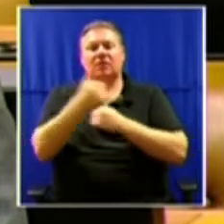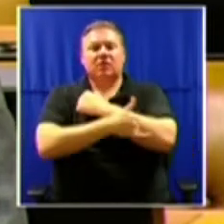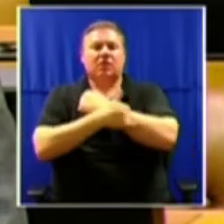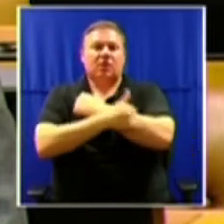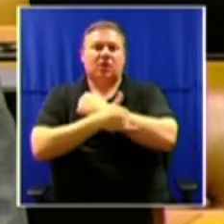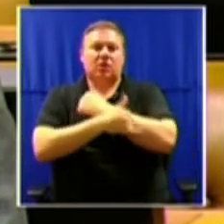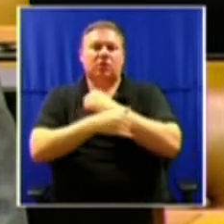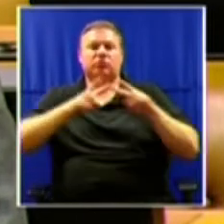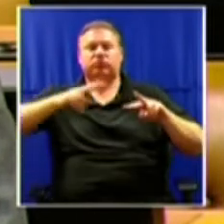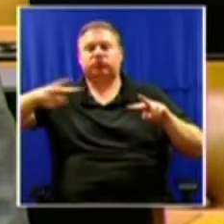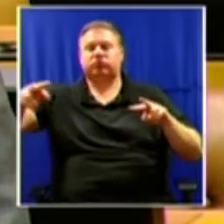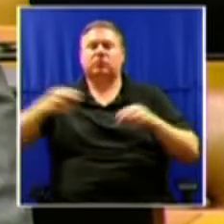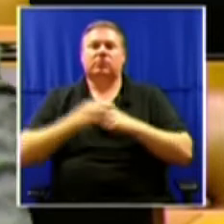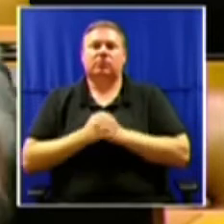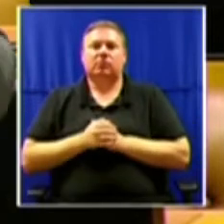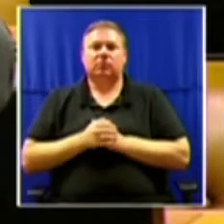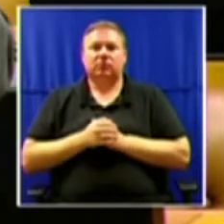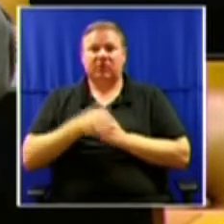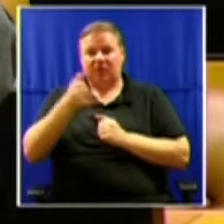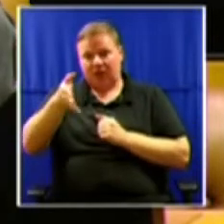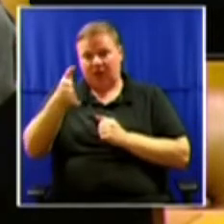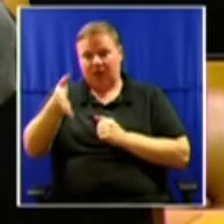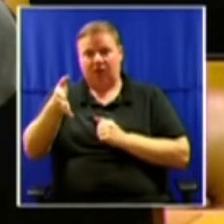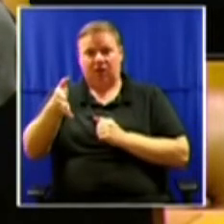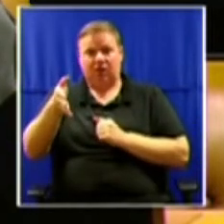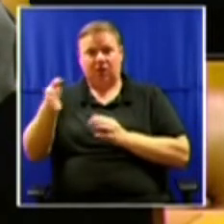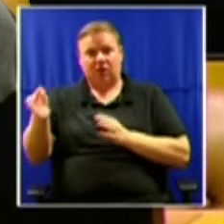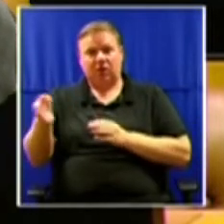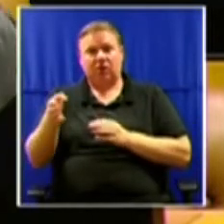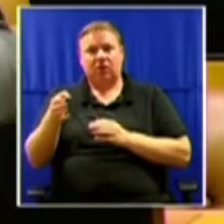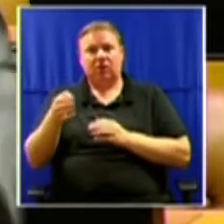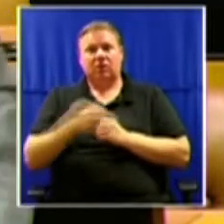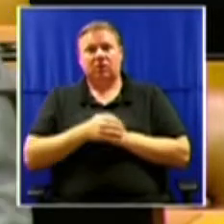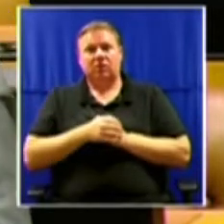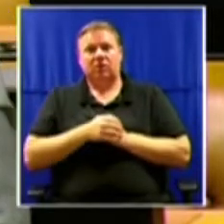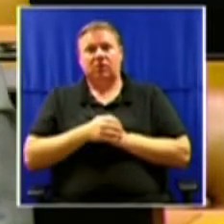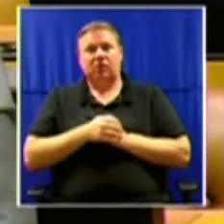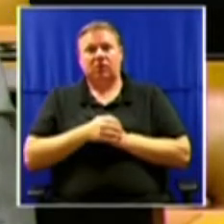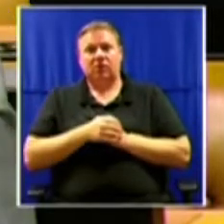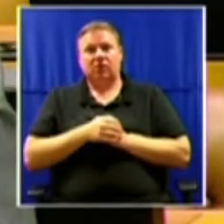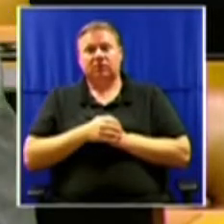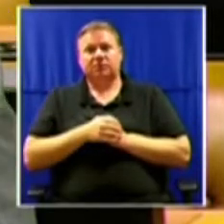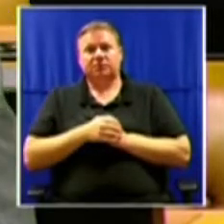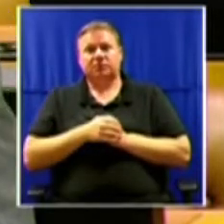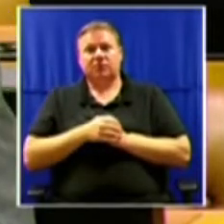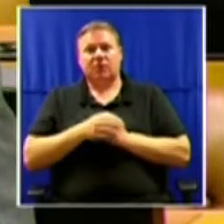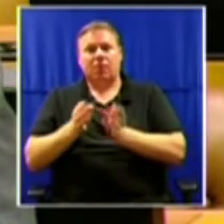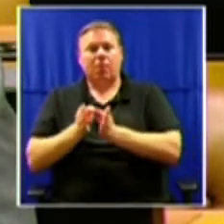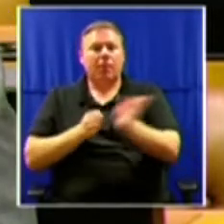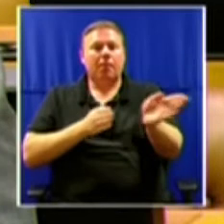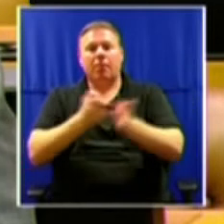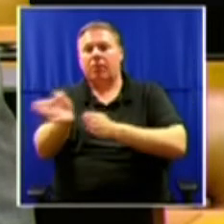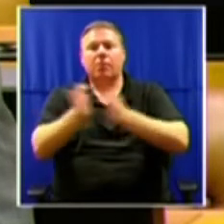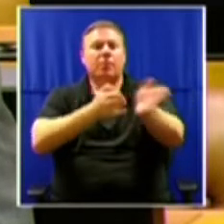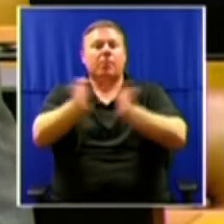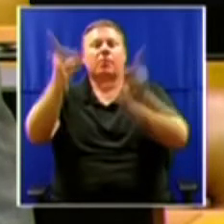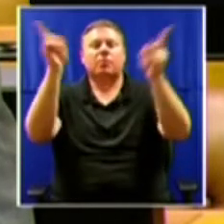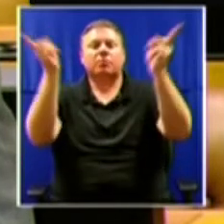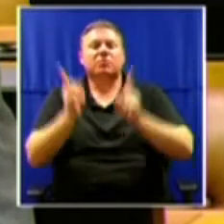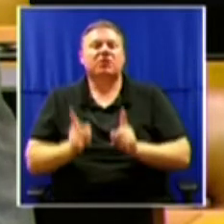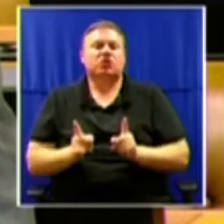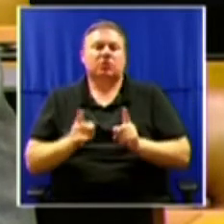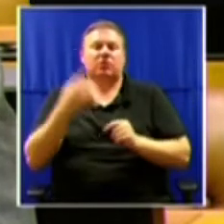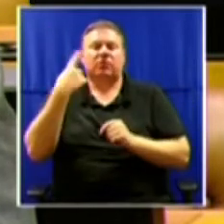Then from there, they are recruited for different specializations in different fields of